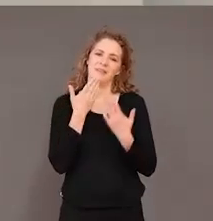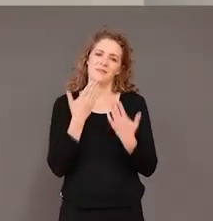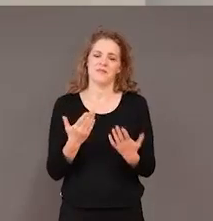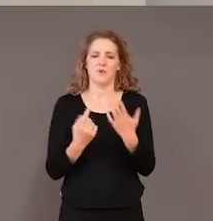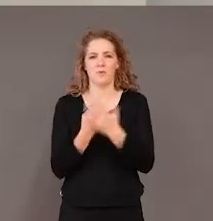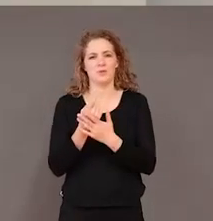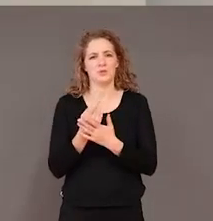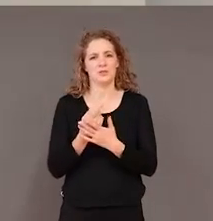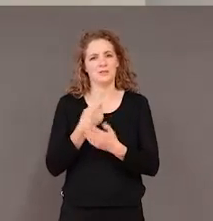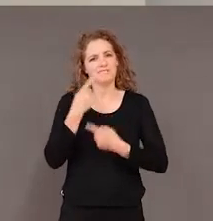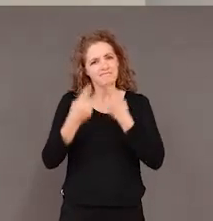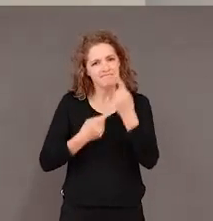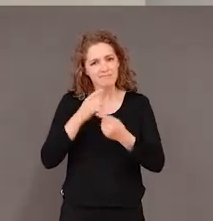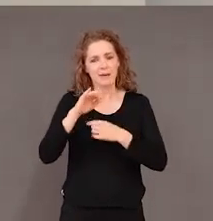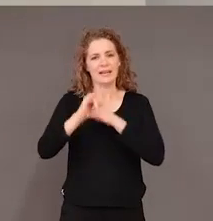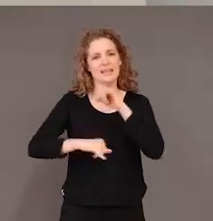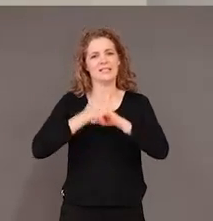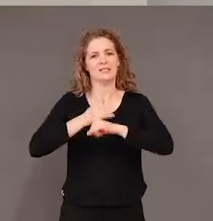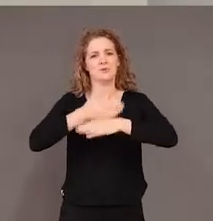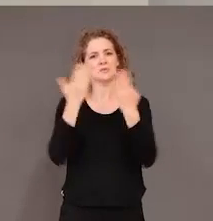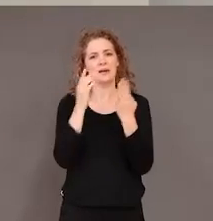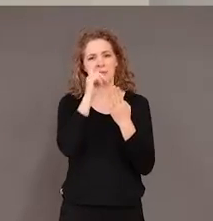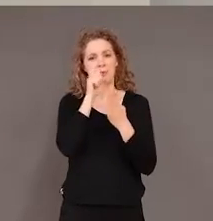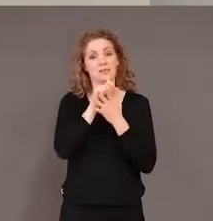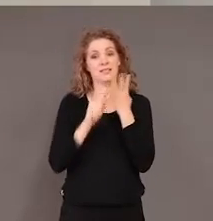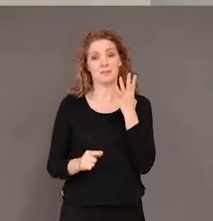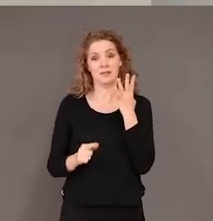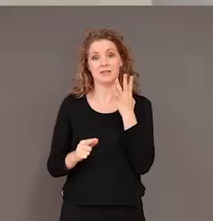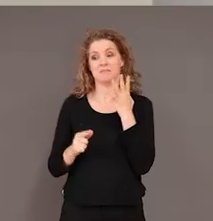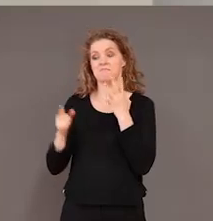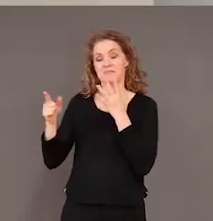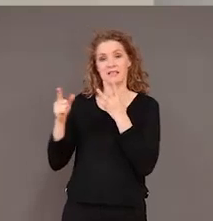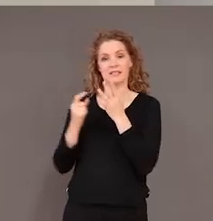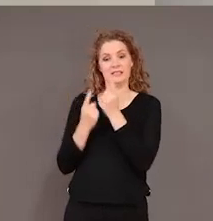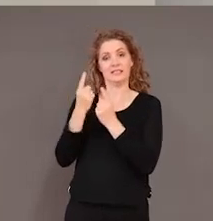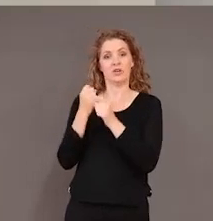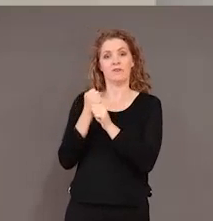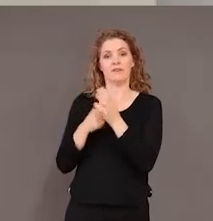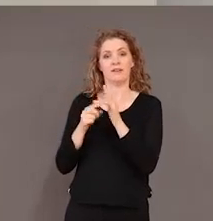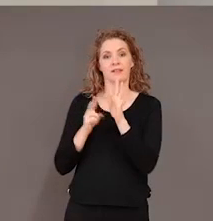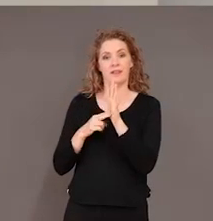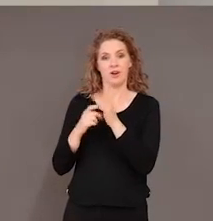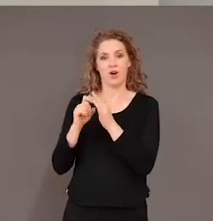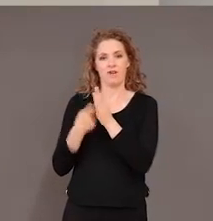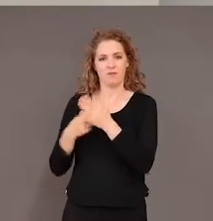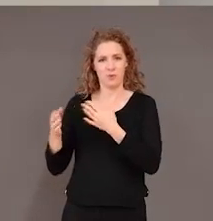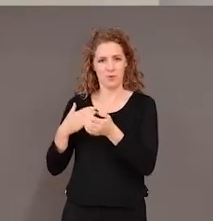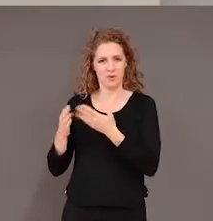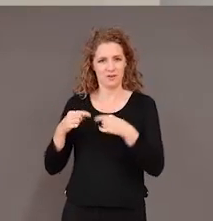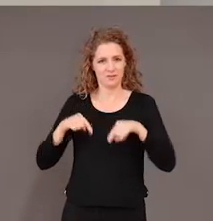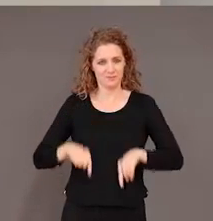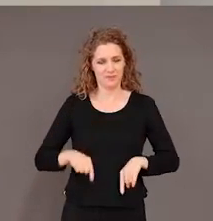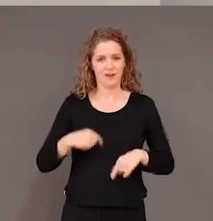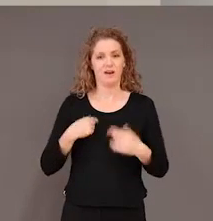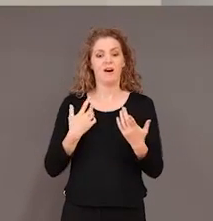Hello everyone, and thank you for the opportunity to speak to you on this International Day of People with Disability event organised by the City of Glen Eira. I'm pleased to